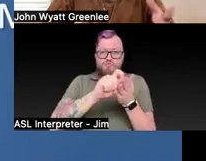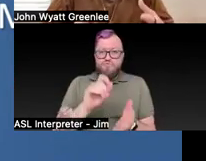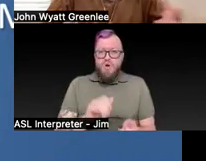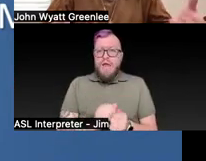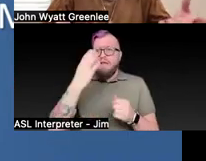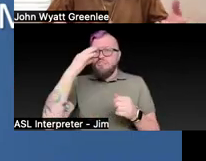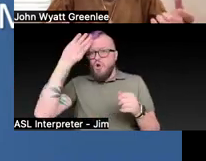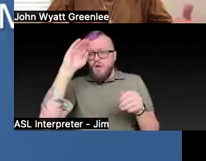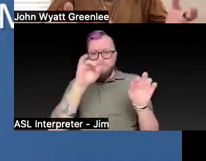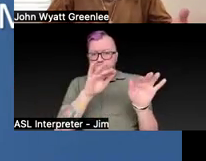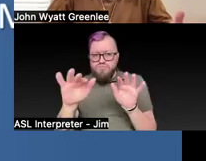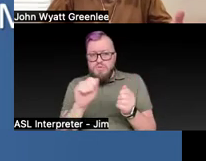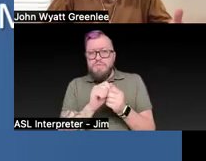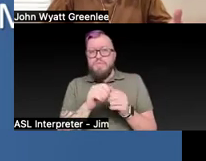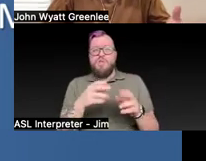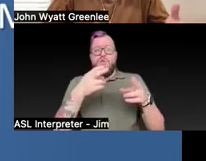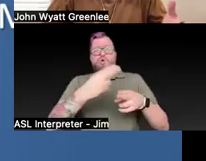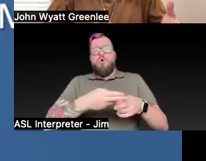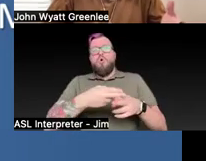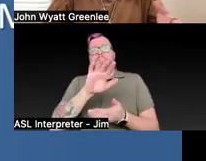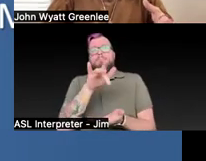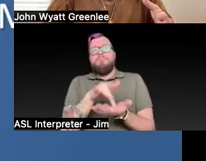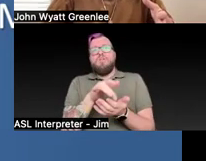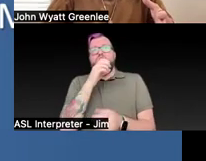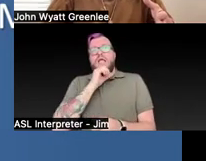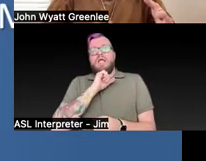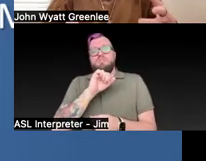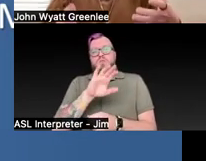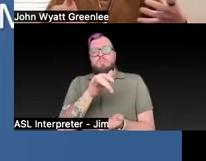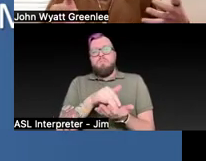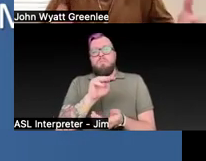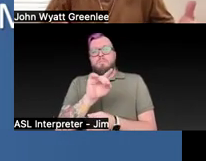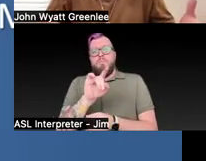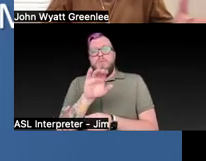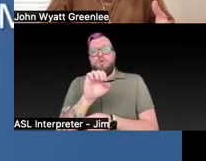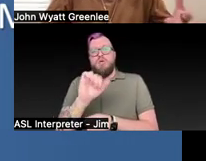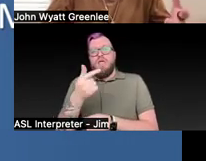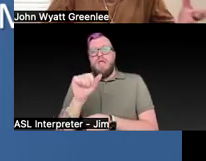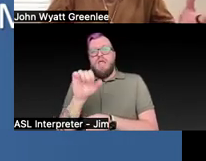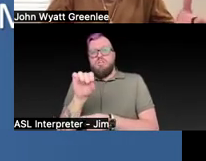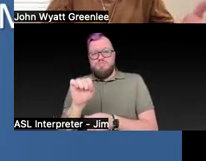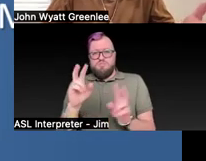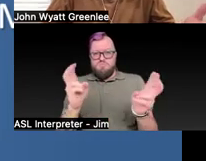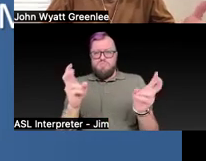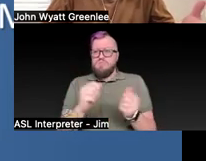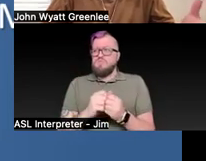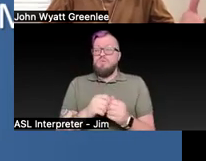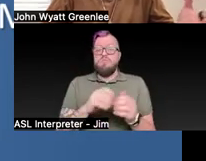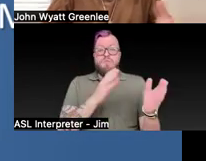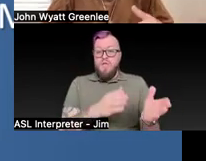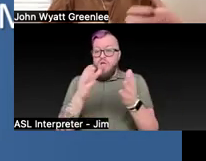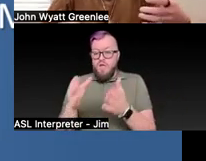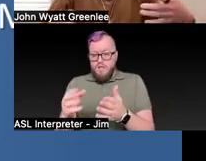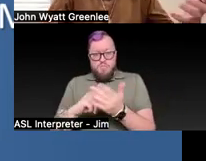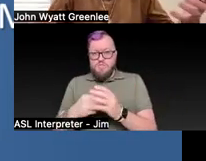this thing that we call the Middle Ages. Um, which leads to the next question is what is that?